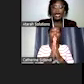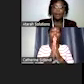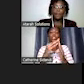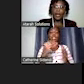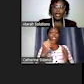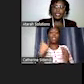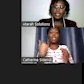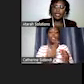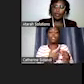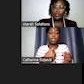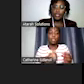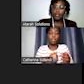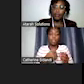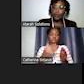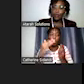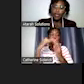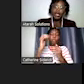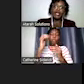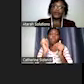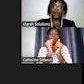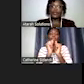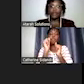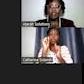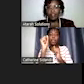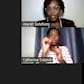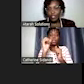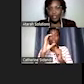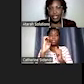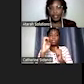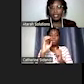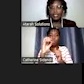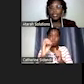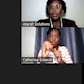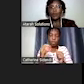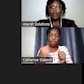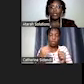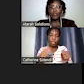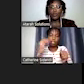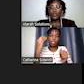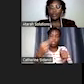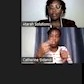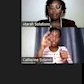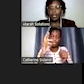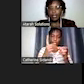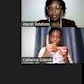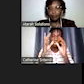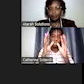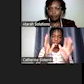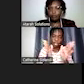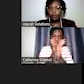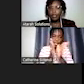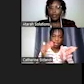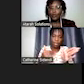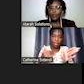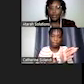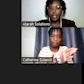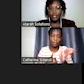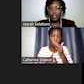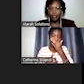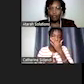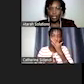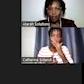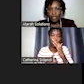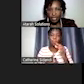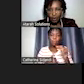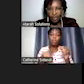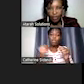15 CEOs in the room, and we're going to have HR directors. We are also going to have the who is who in